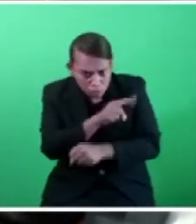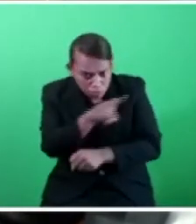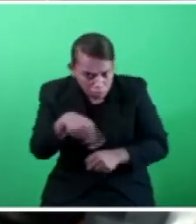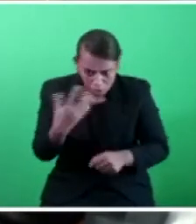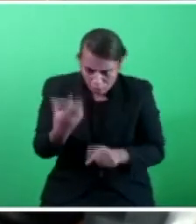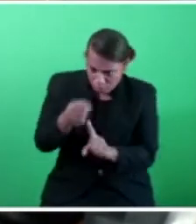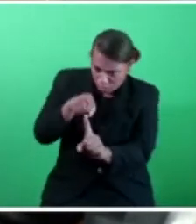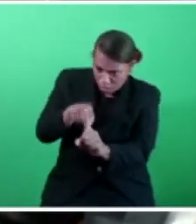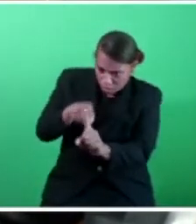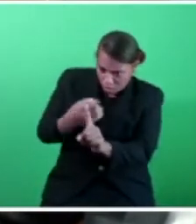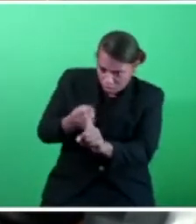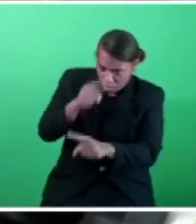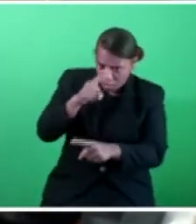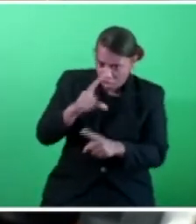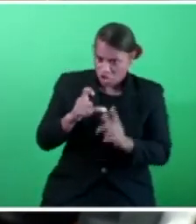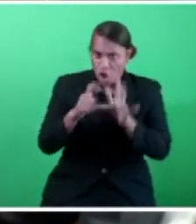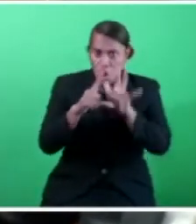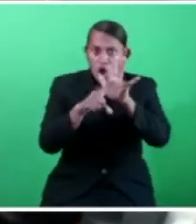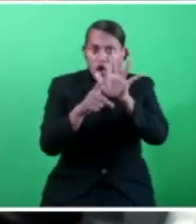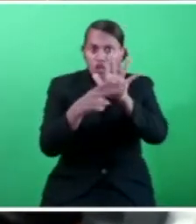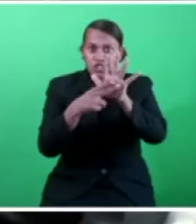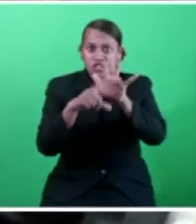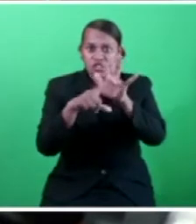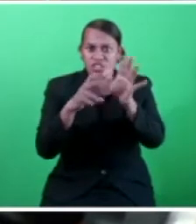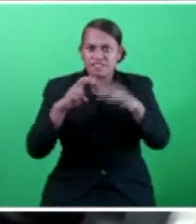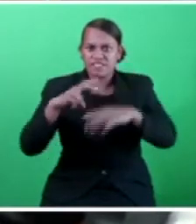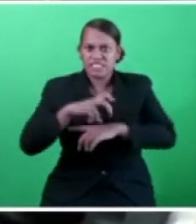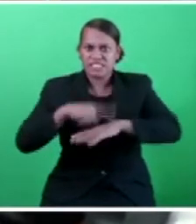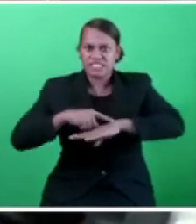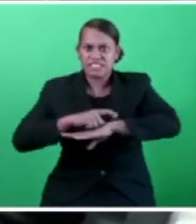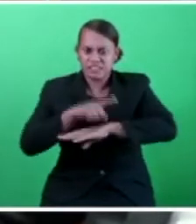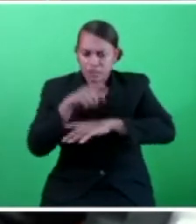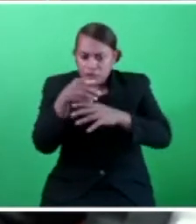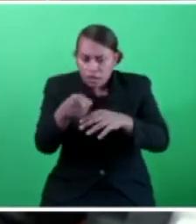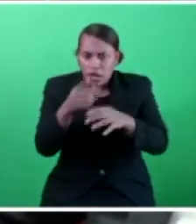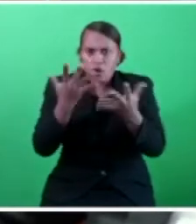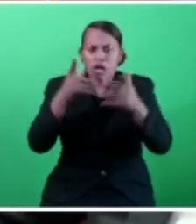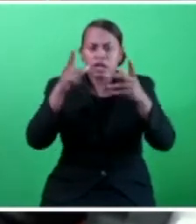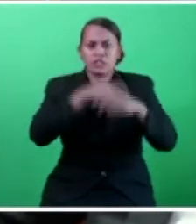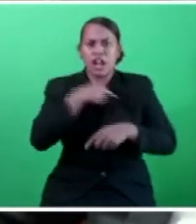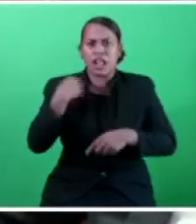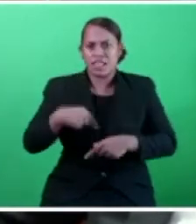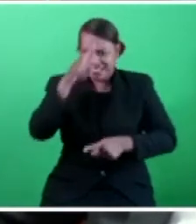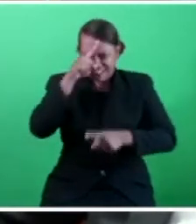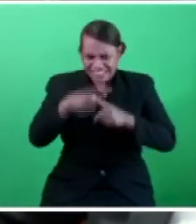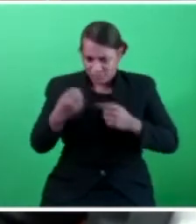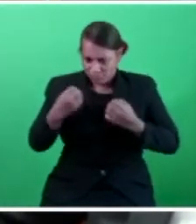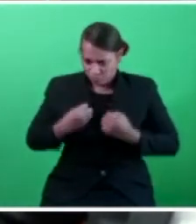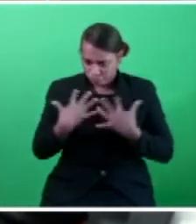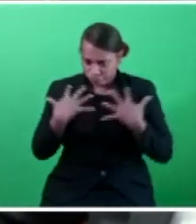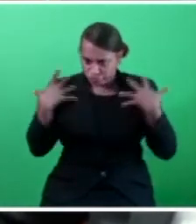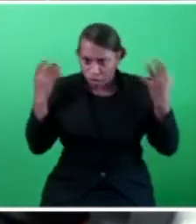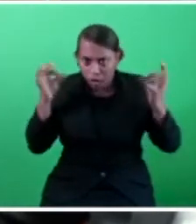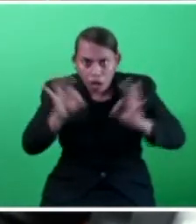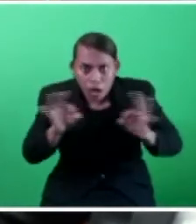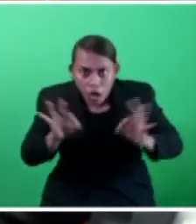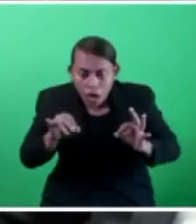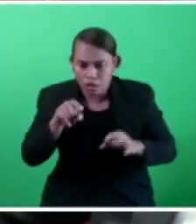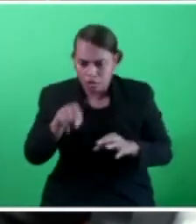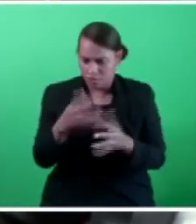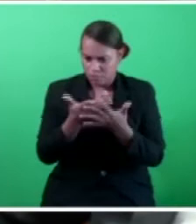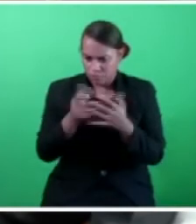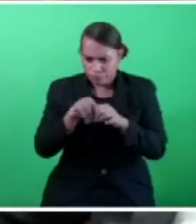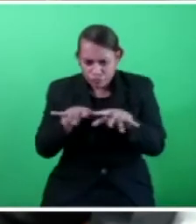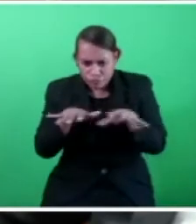as possible and provide them with immediate assistance to ensure they do not become a potential source of infection to others, including